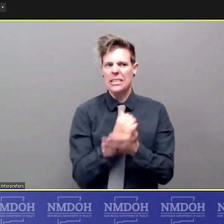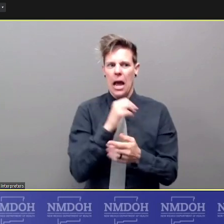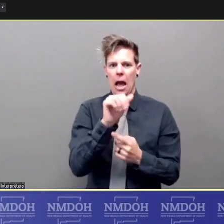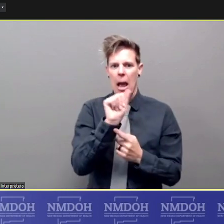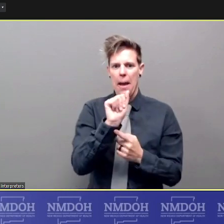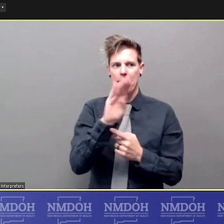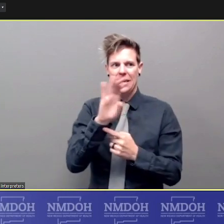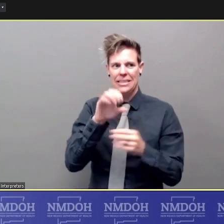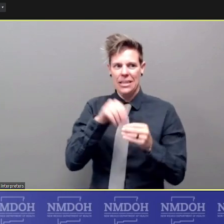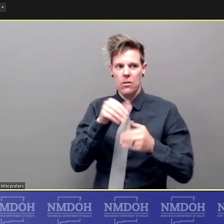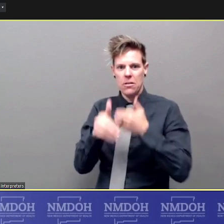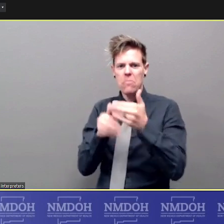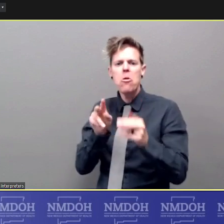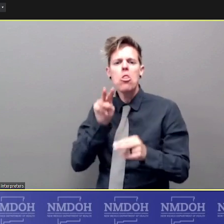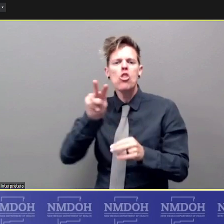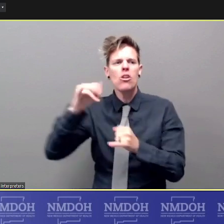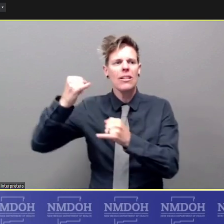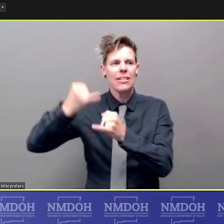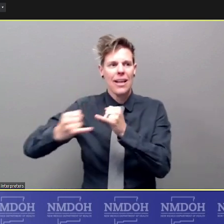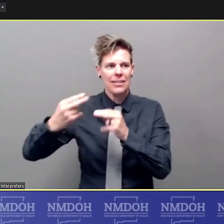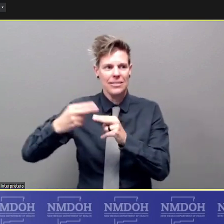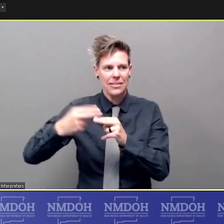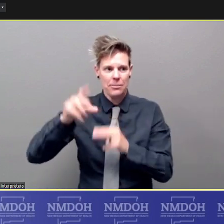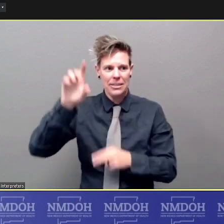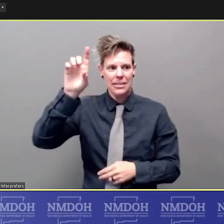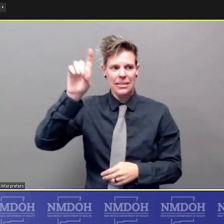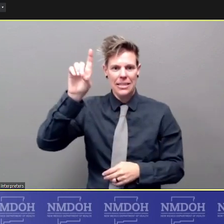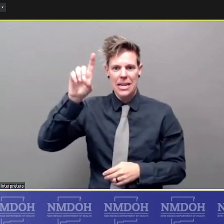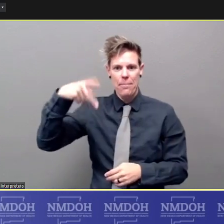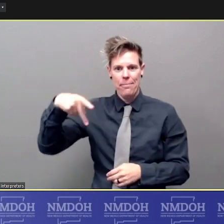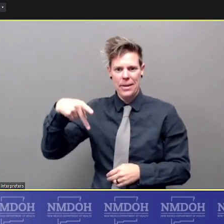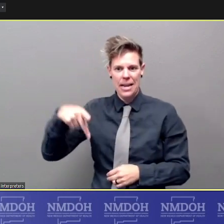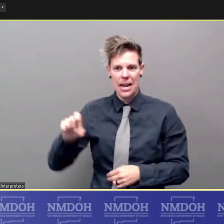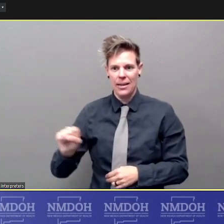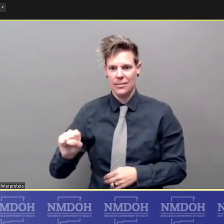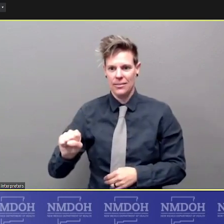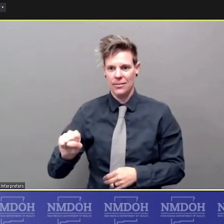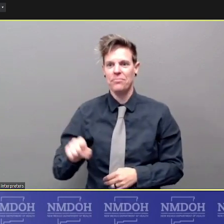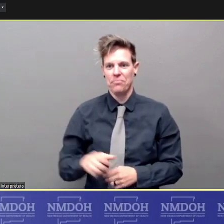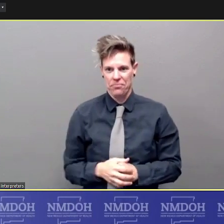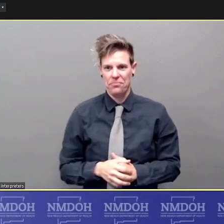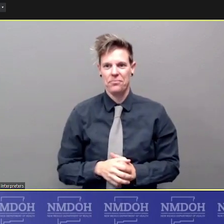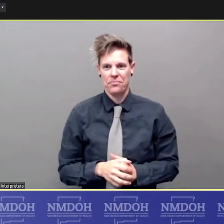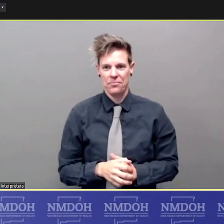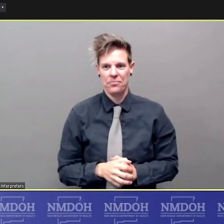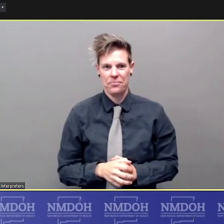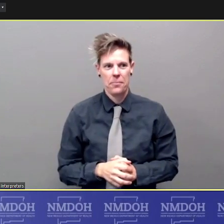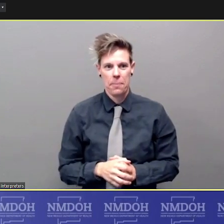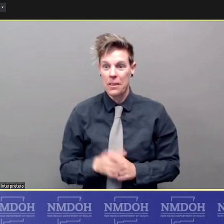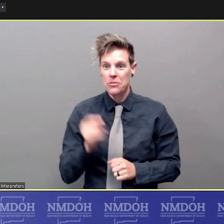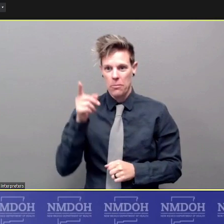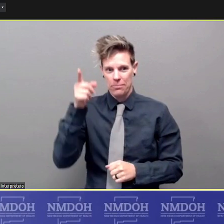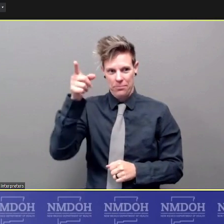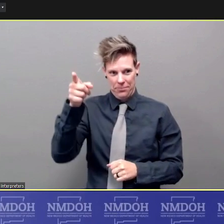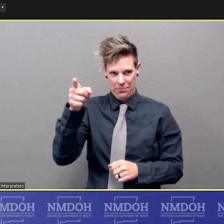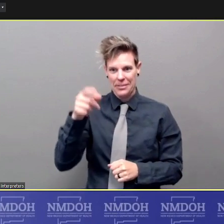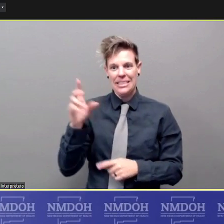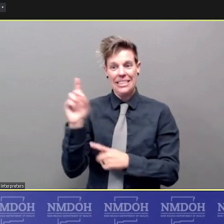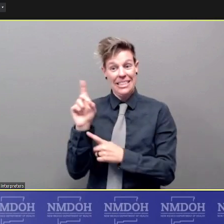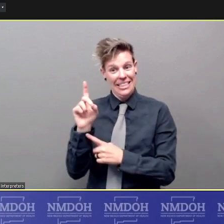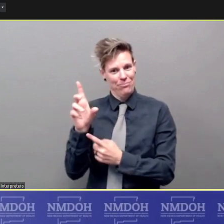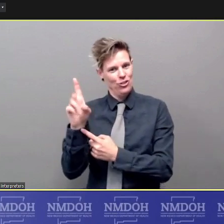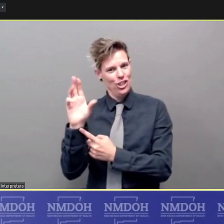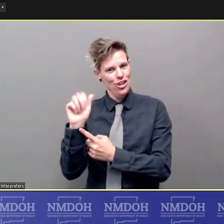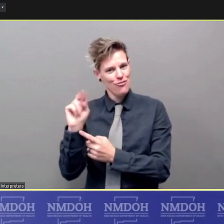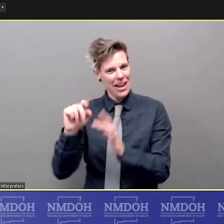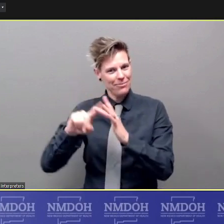we'll start with Dr. Duran, then Dr. Patahon, then myself. Thank you so much. You know, I